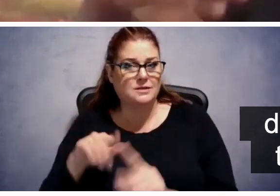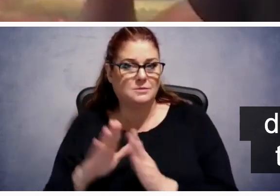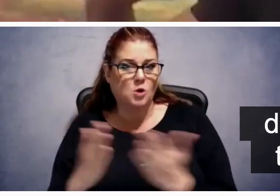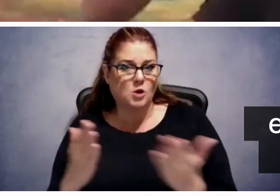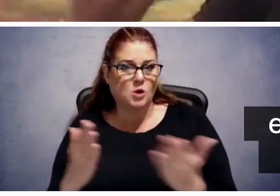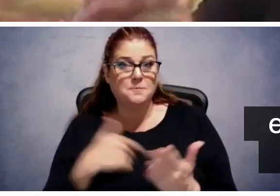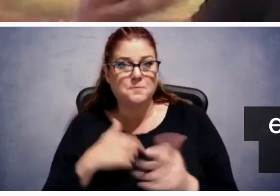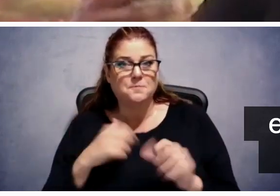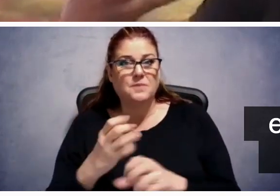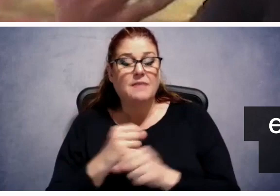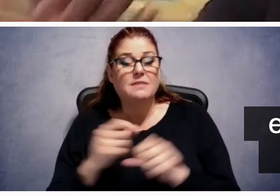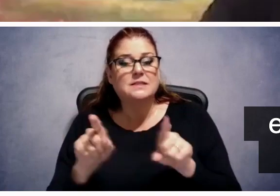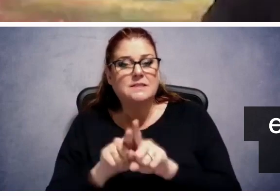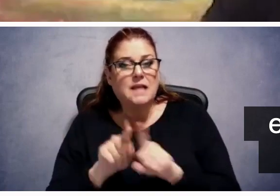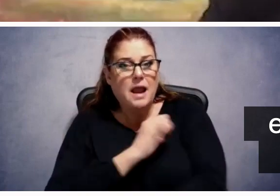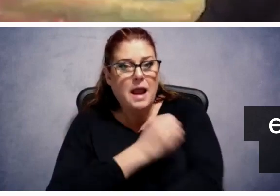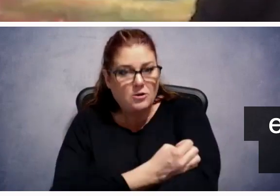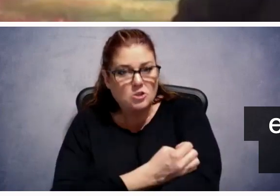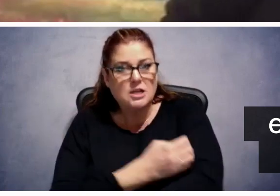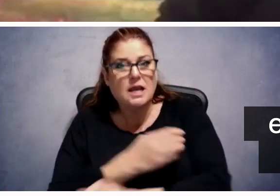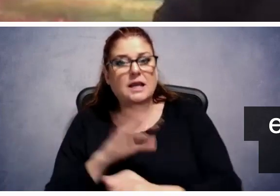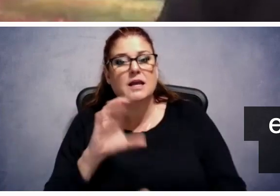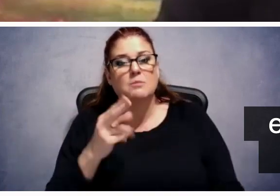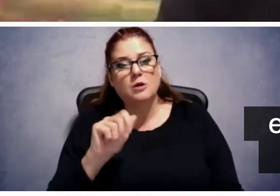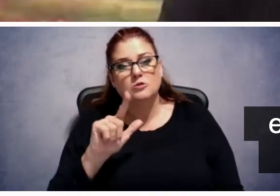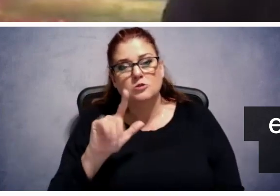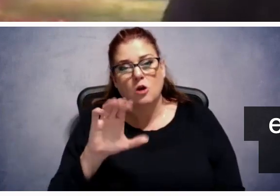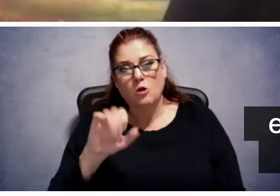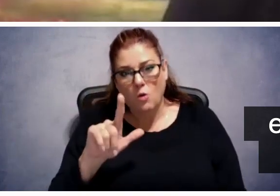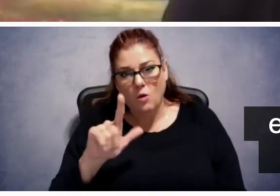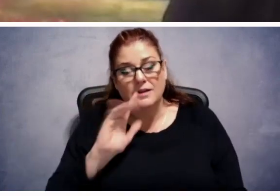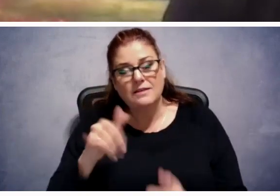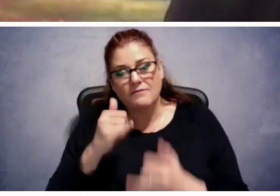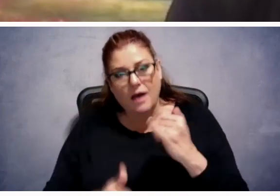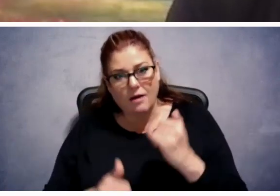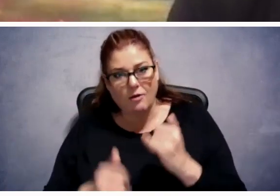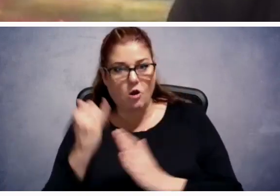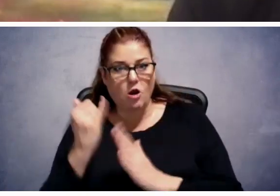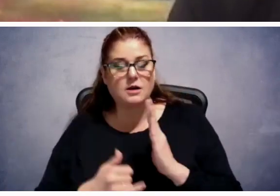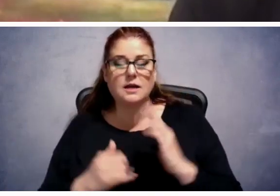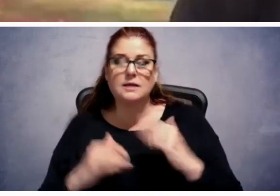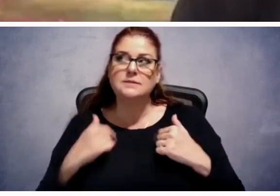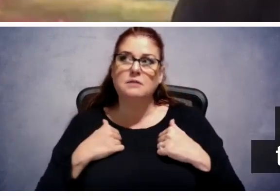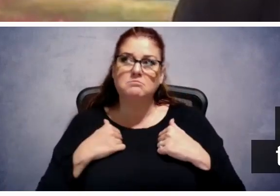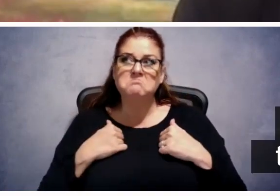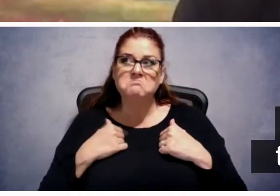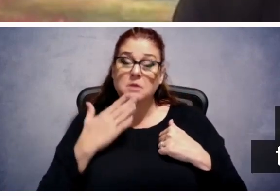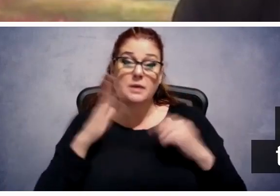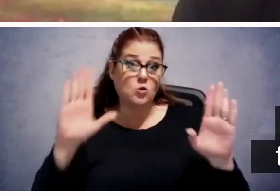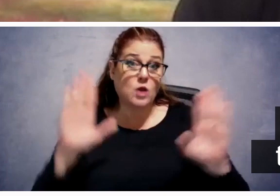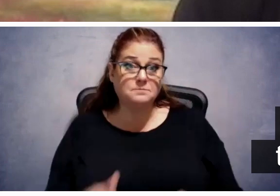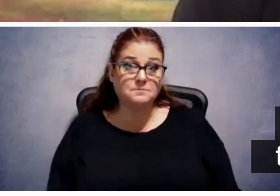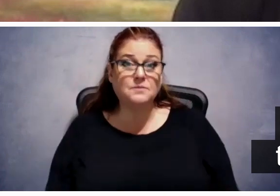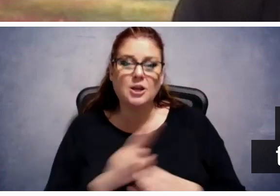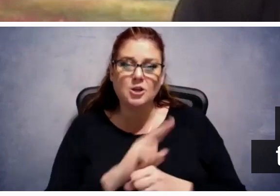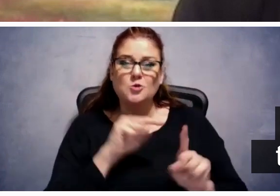that we could get the same energy that's in my charcoal drawings into the final art. And I was like, this is going to be great. I can use those pastels that